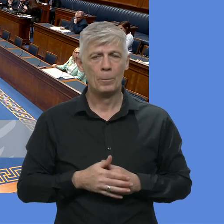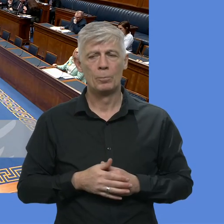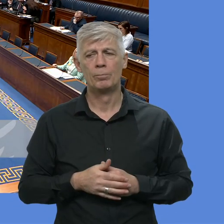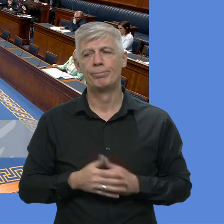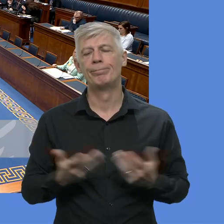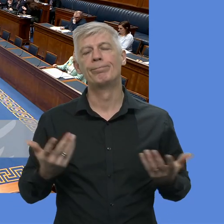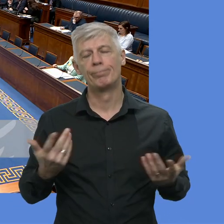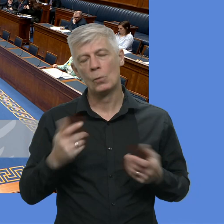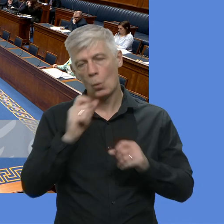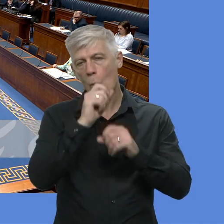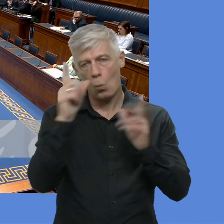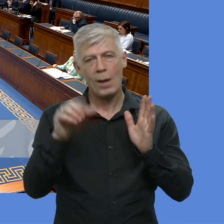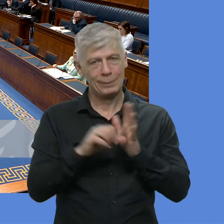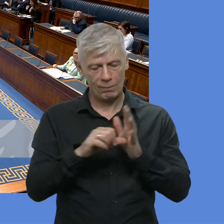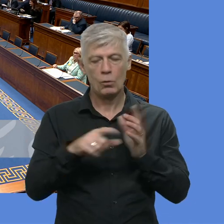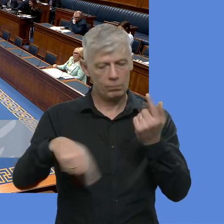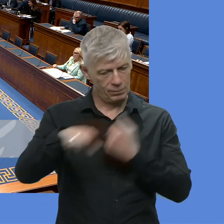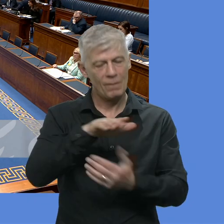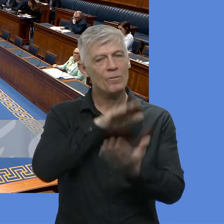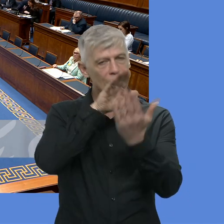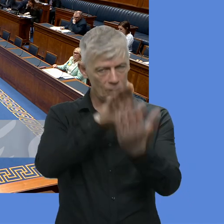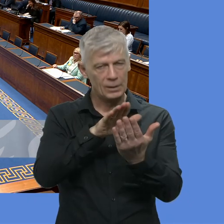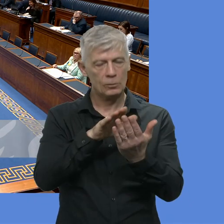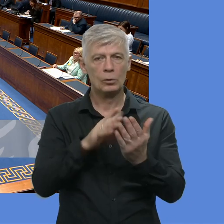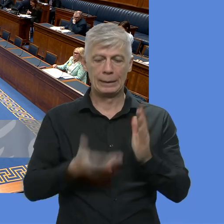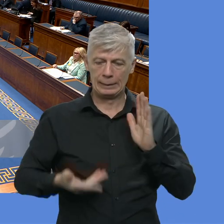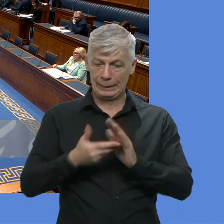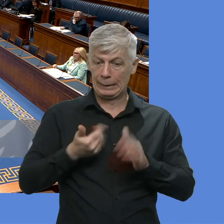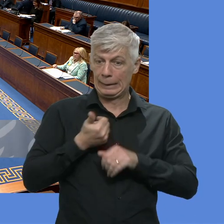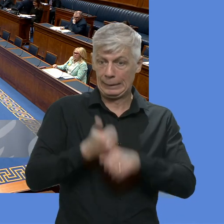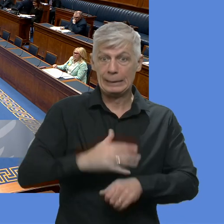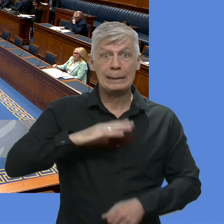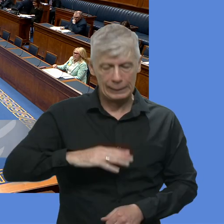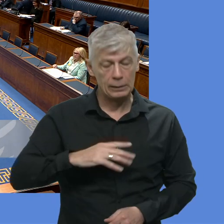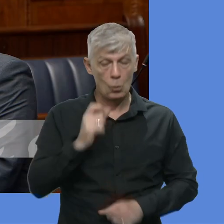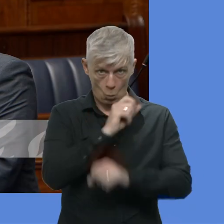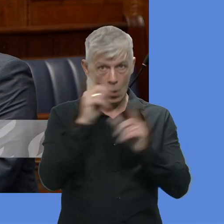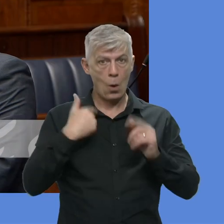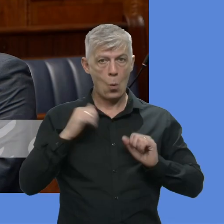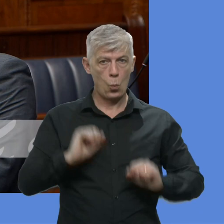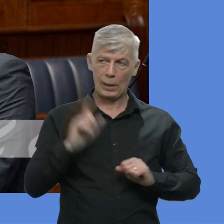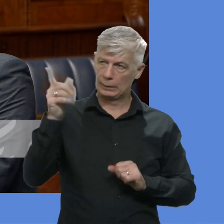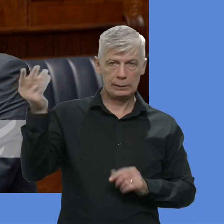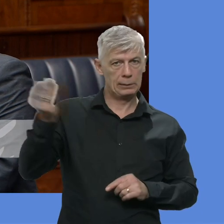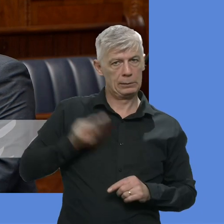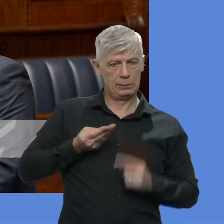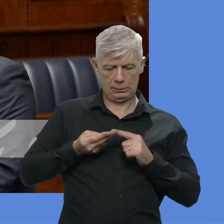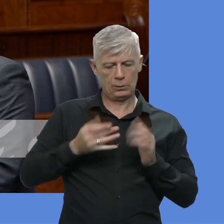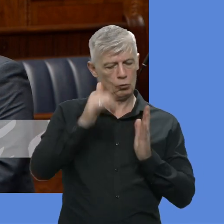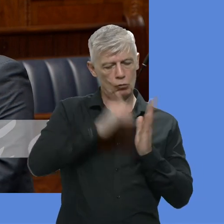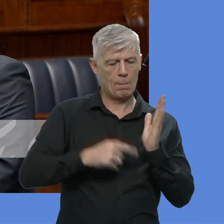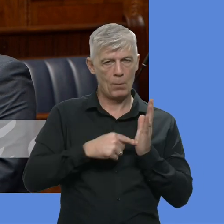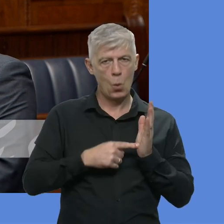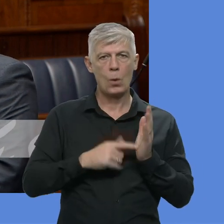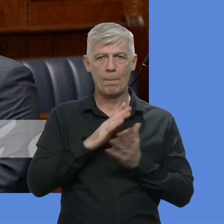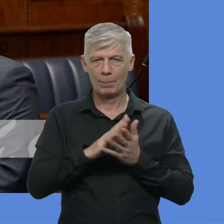I'm aware of the difficulties that many are facing and the additional help that will be required. I'm waiting on a report to come forward in terms of those